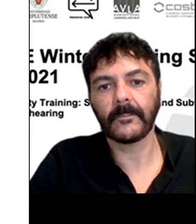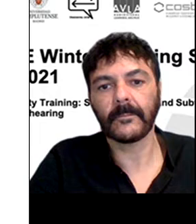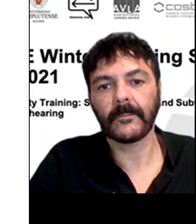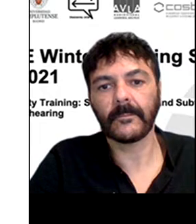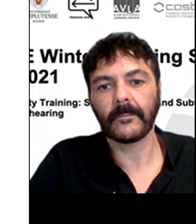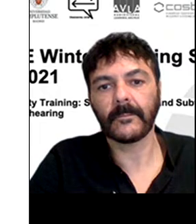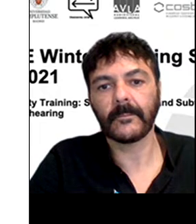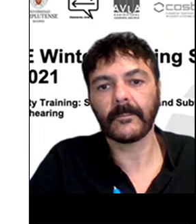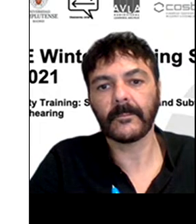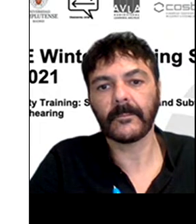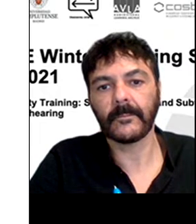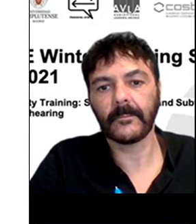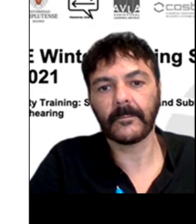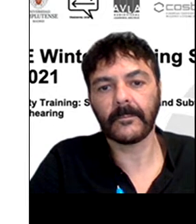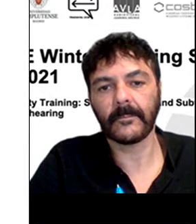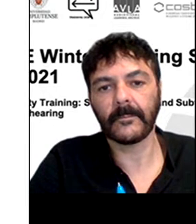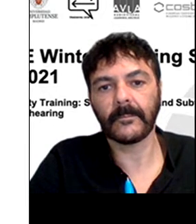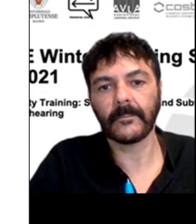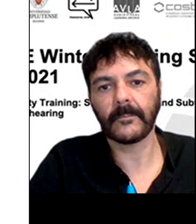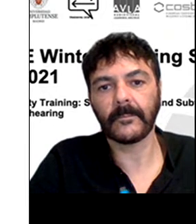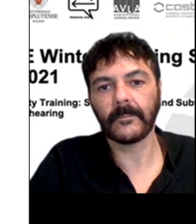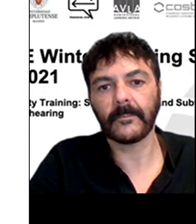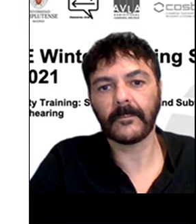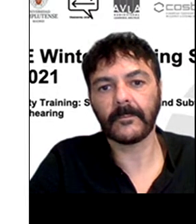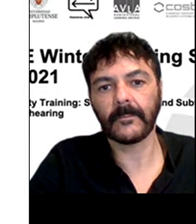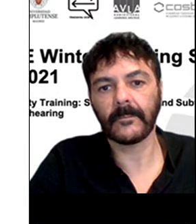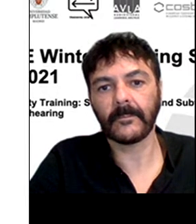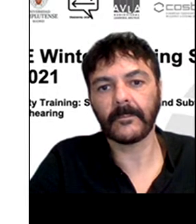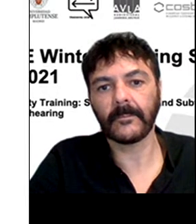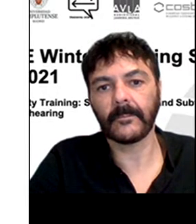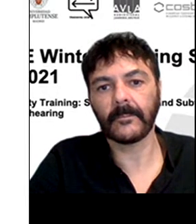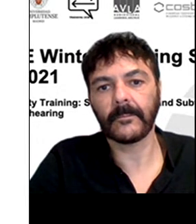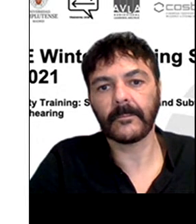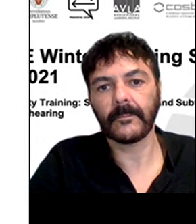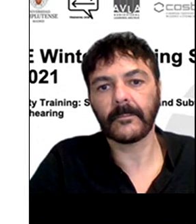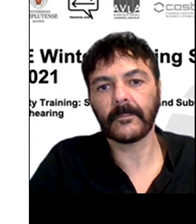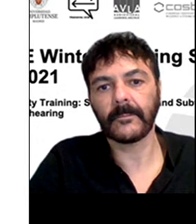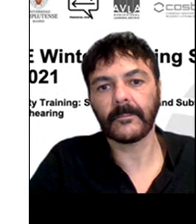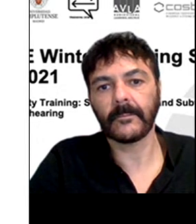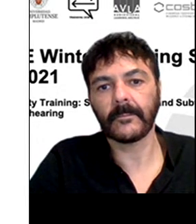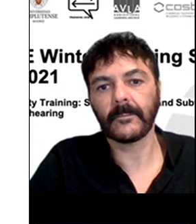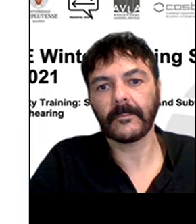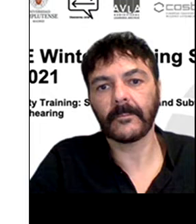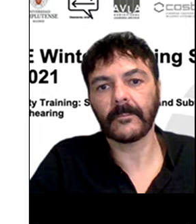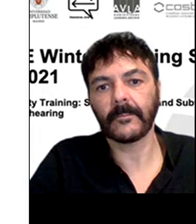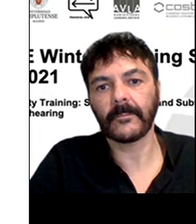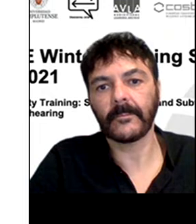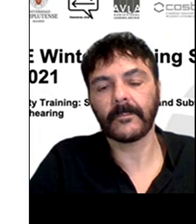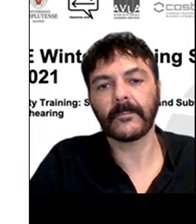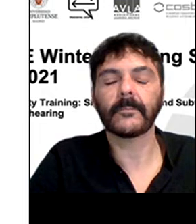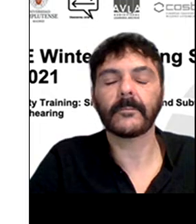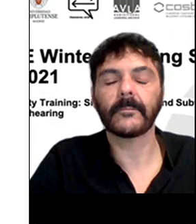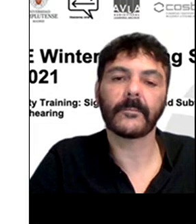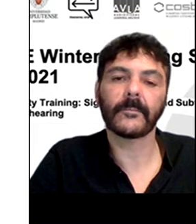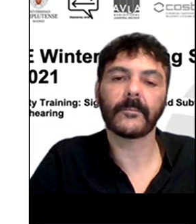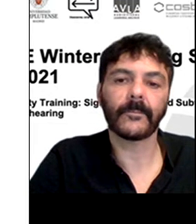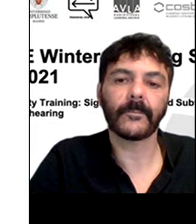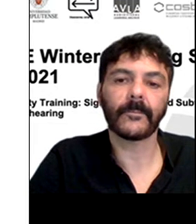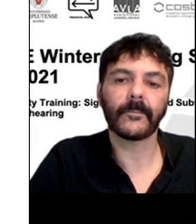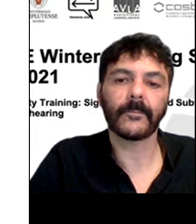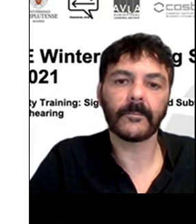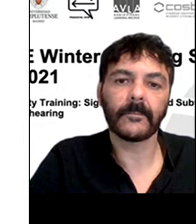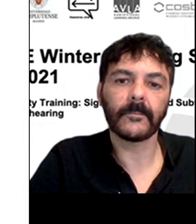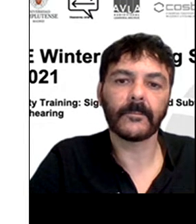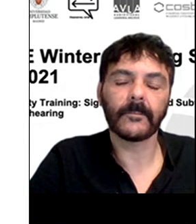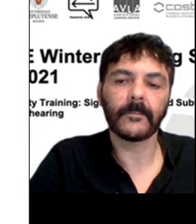I think, it's true, because of, there was not enough content to catch up. And also